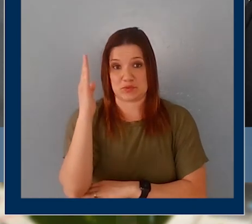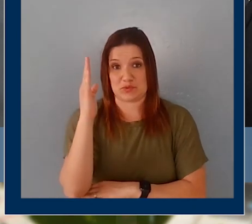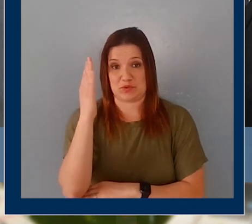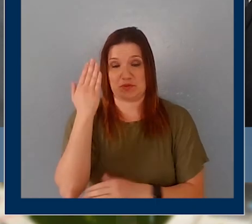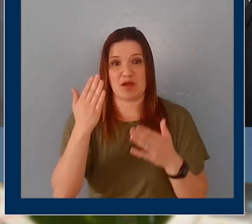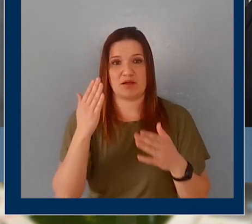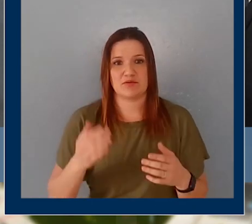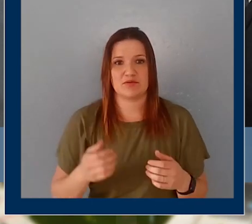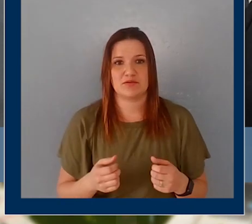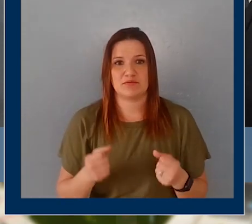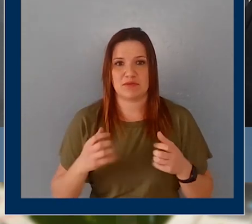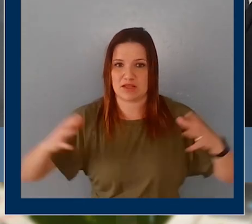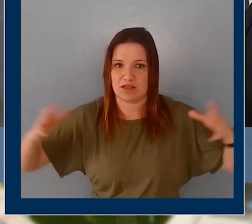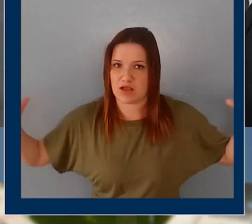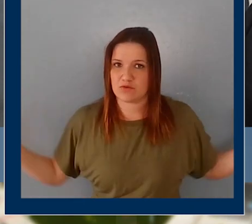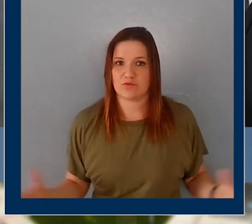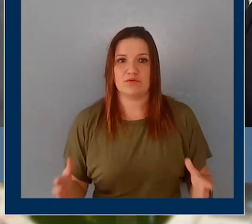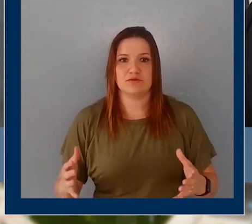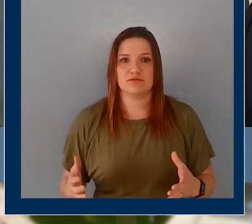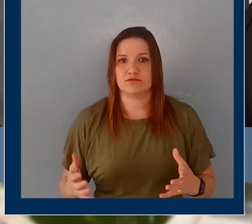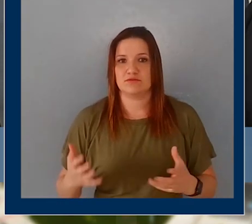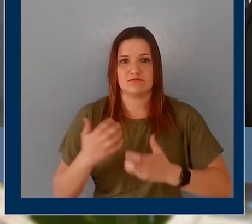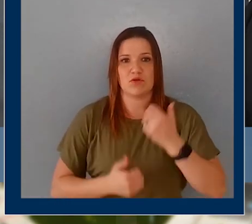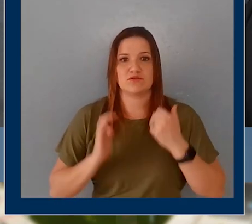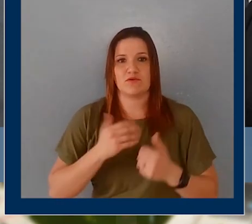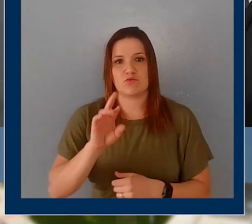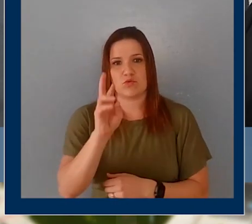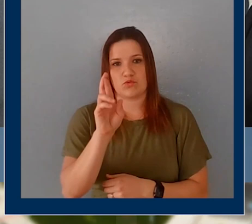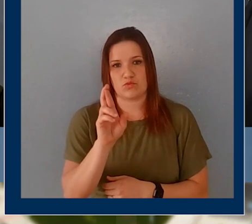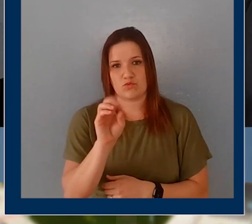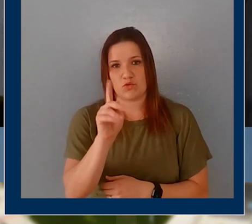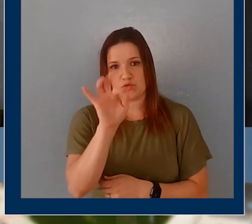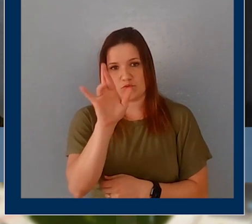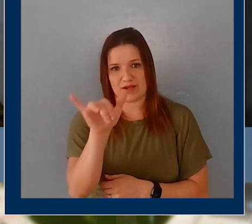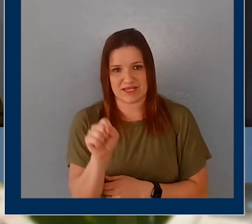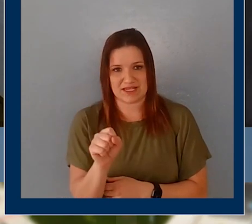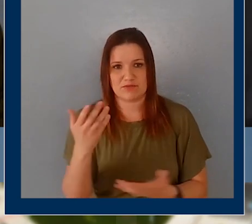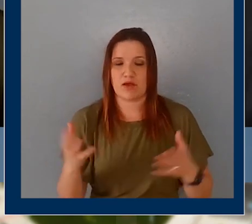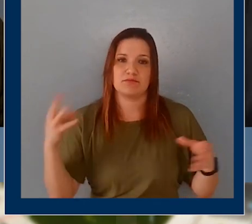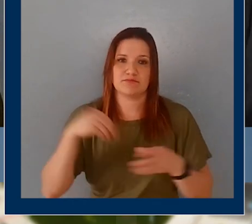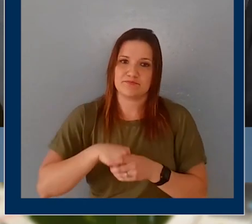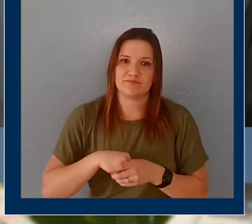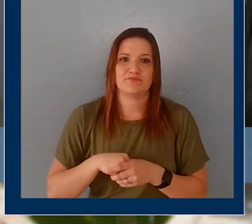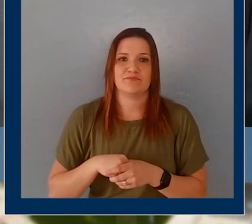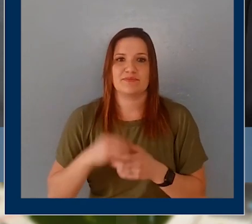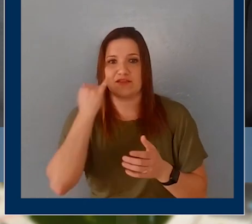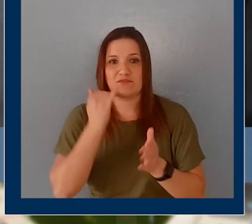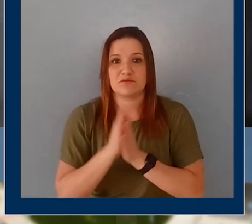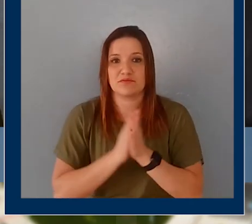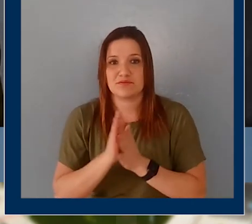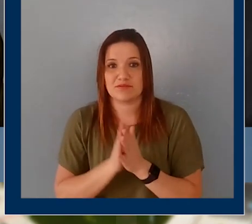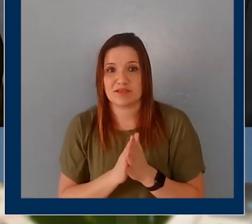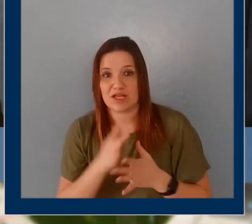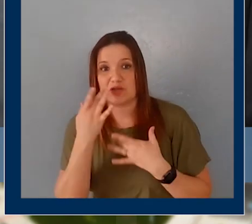stick as you walk around the building so people think you're picketing the hospital. We will not have it in any way look like a that protest. Was Diane's concern,